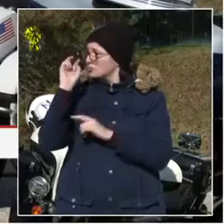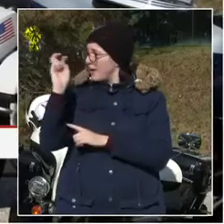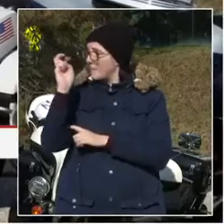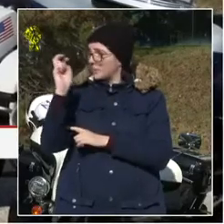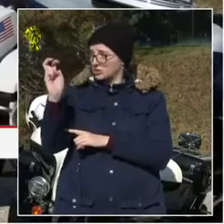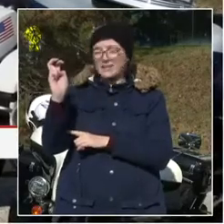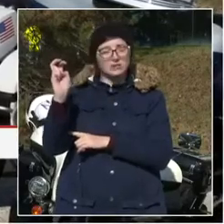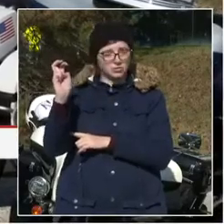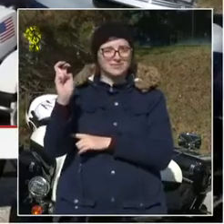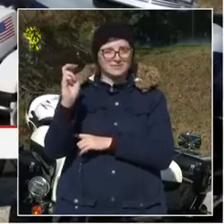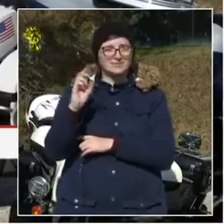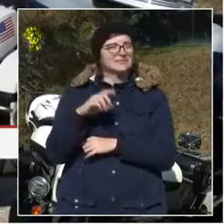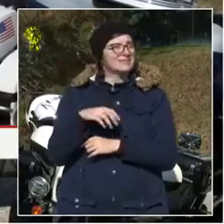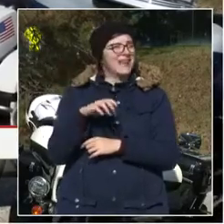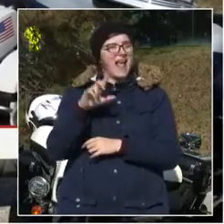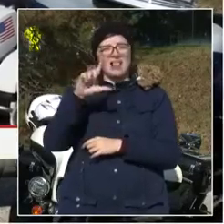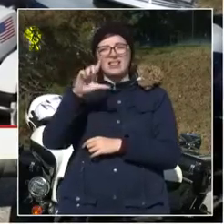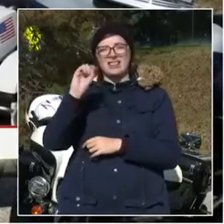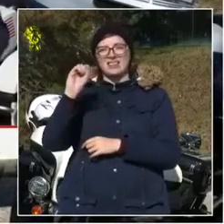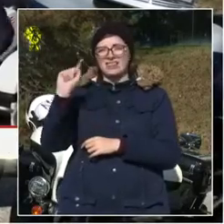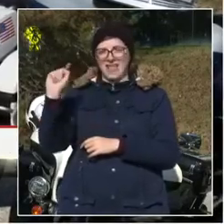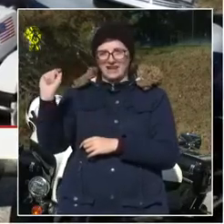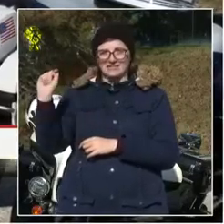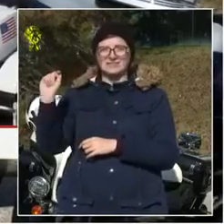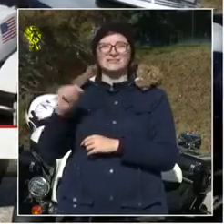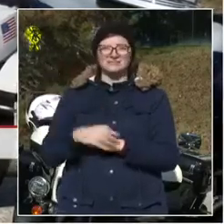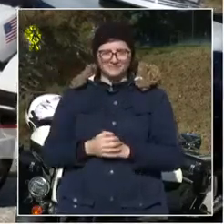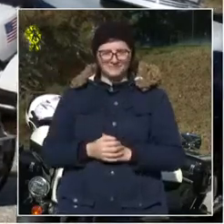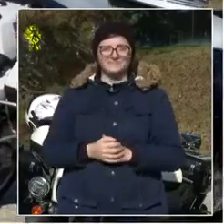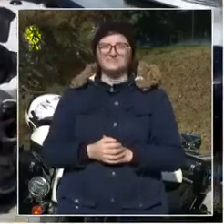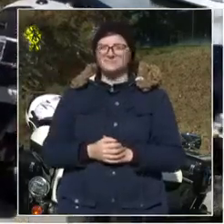Everett Lott. Mr. Lott.